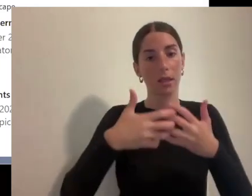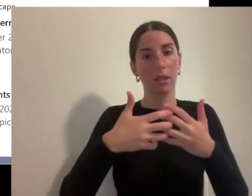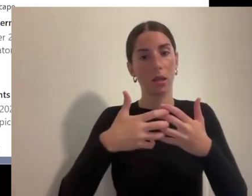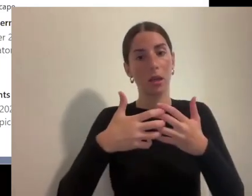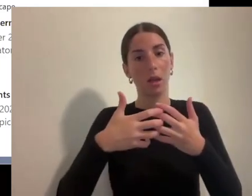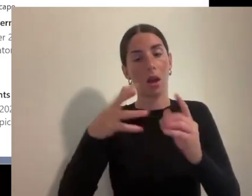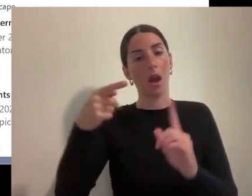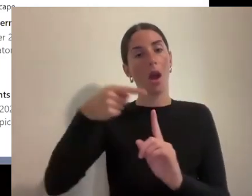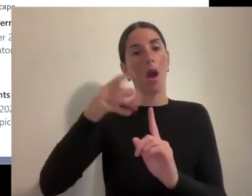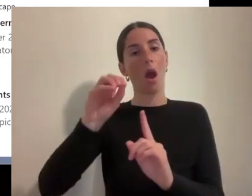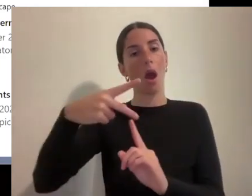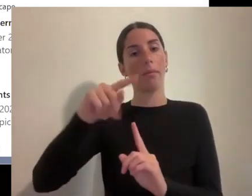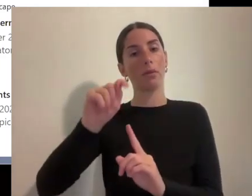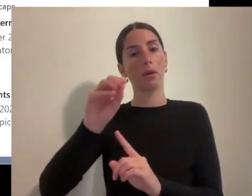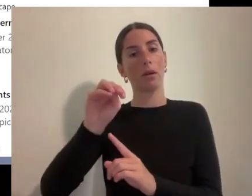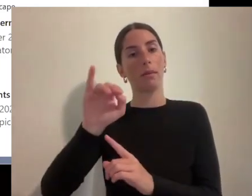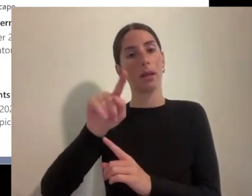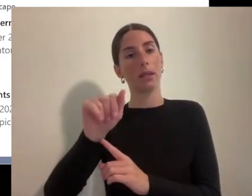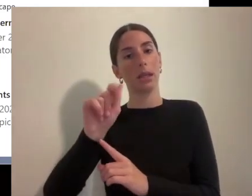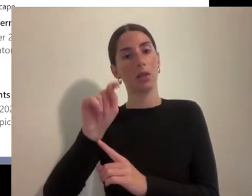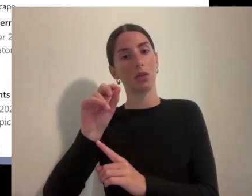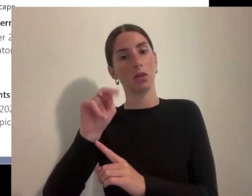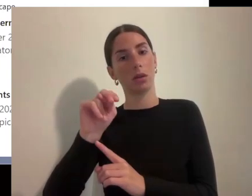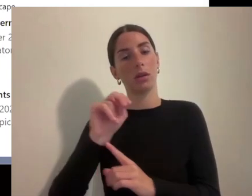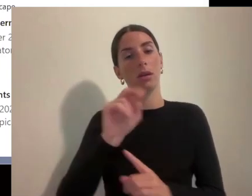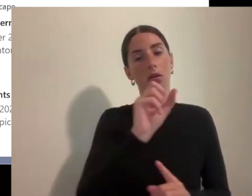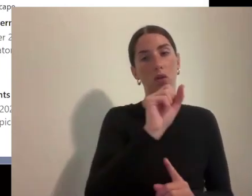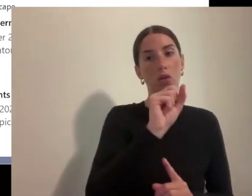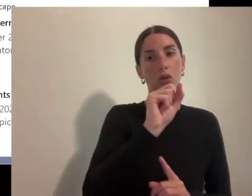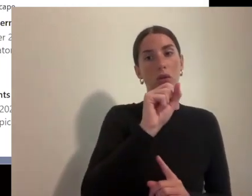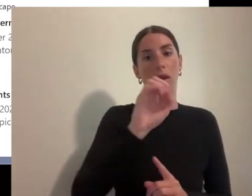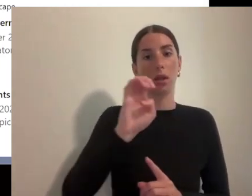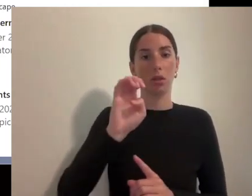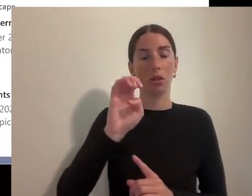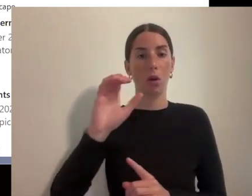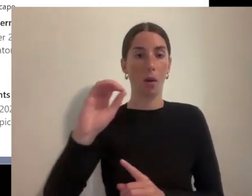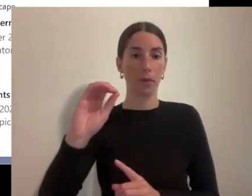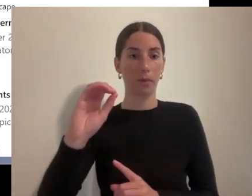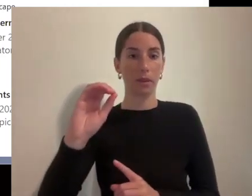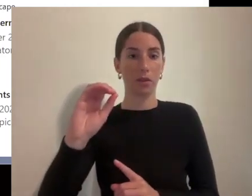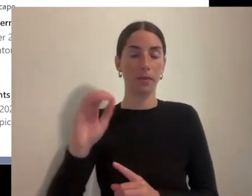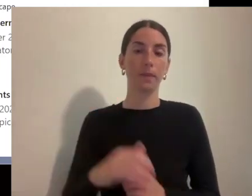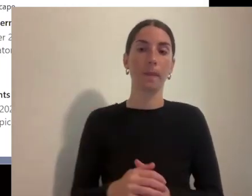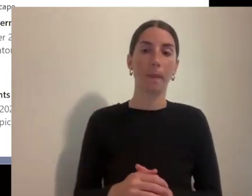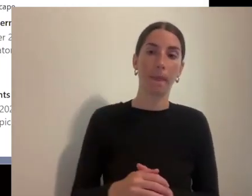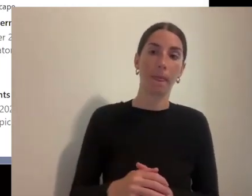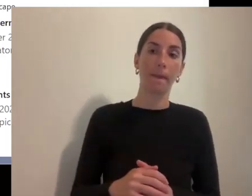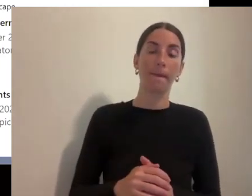some twos coming up. Yes, search engine optimization. When you have something on